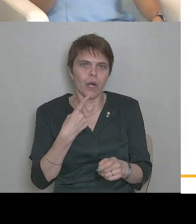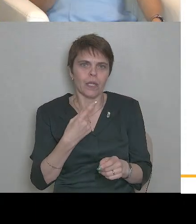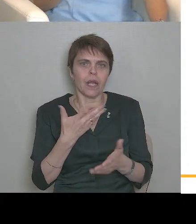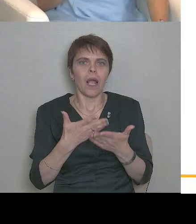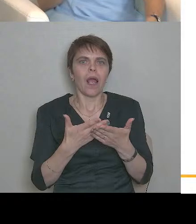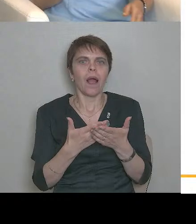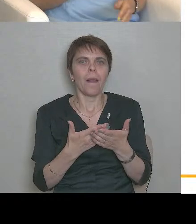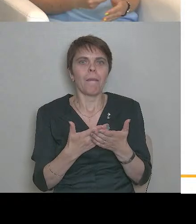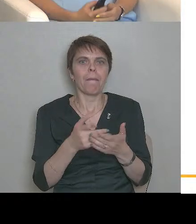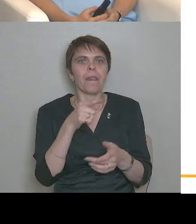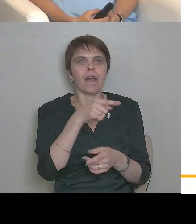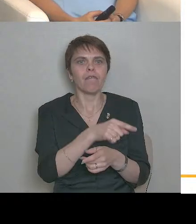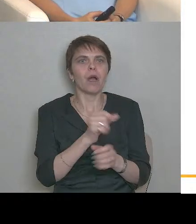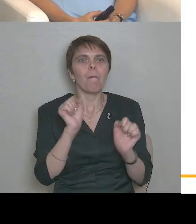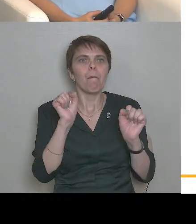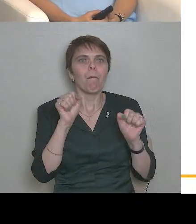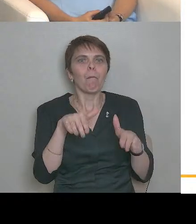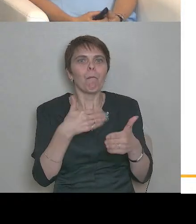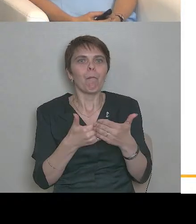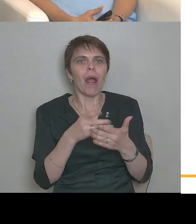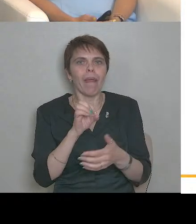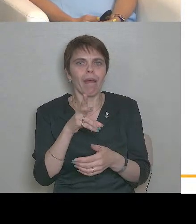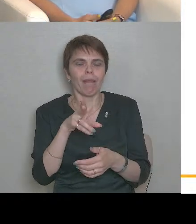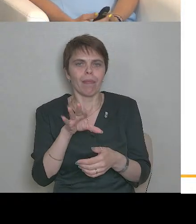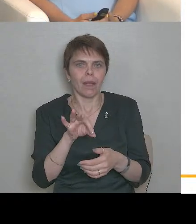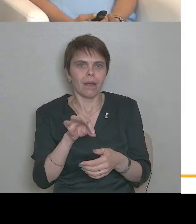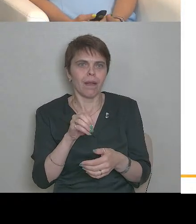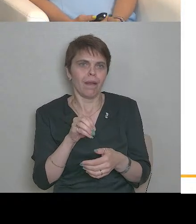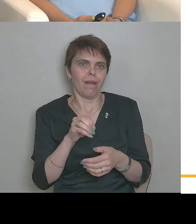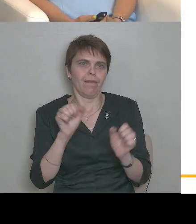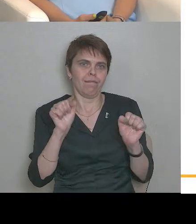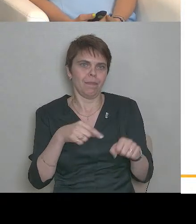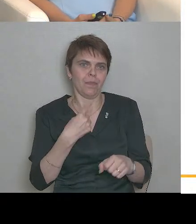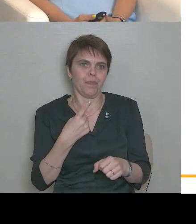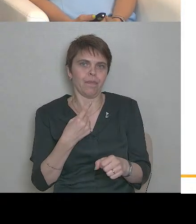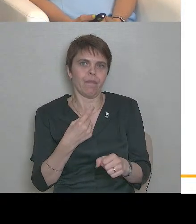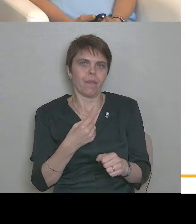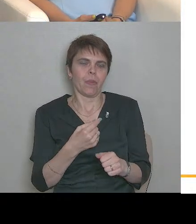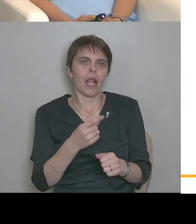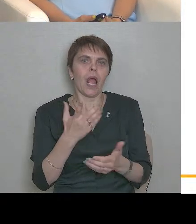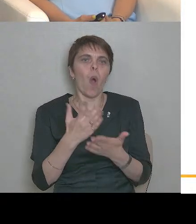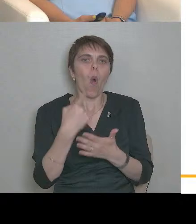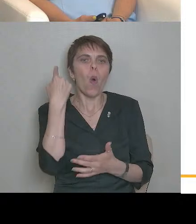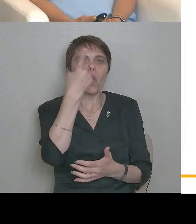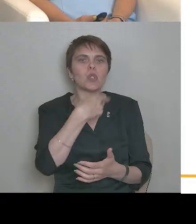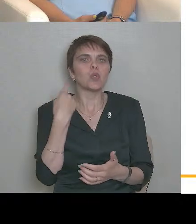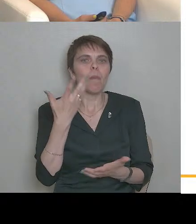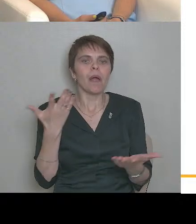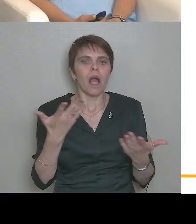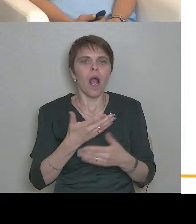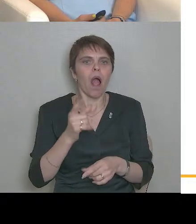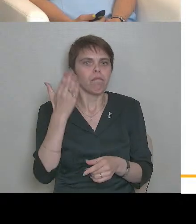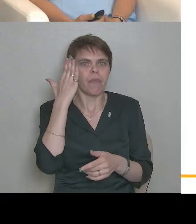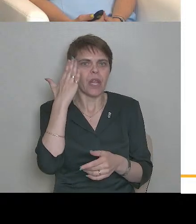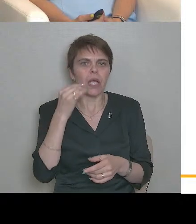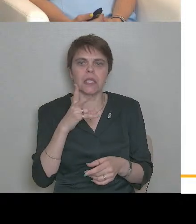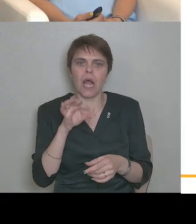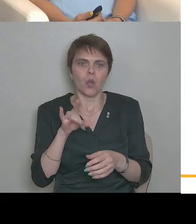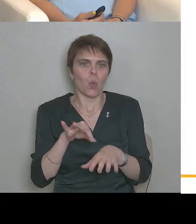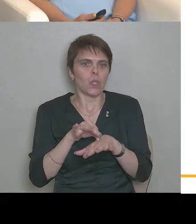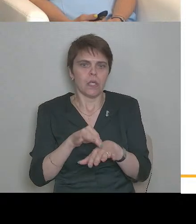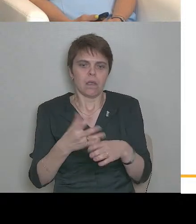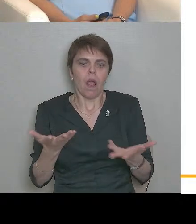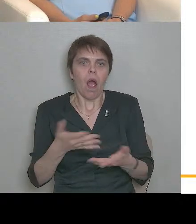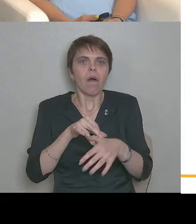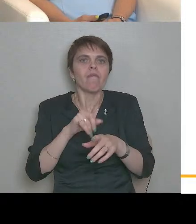Yeah, Olga, that's an interesting topic. You have practical experience in this area. The individual who is